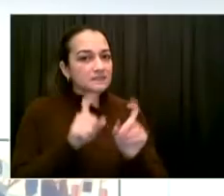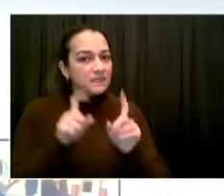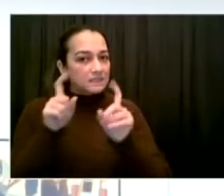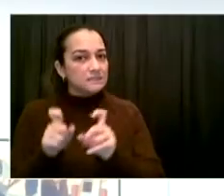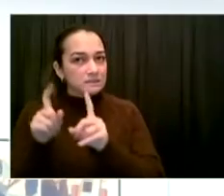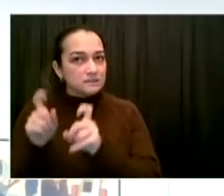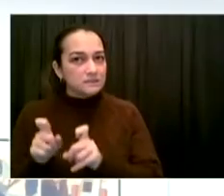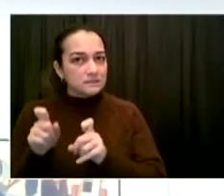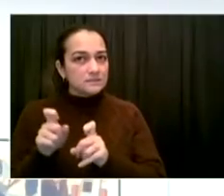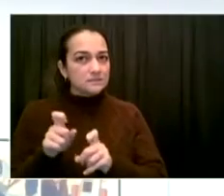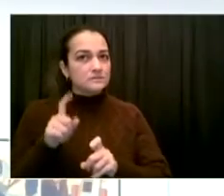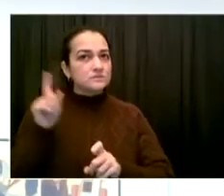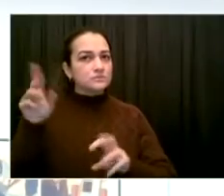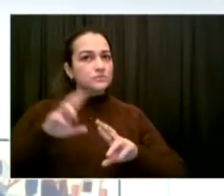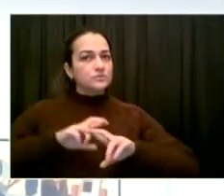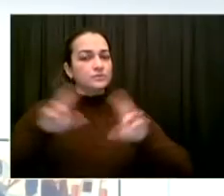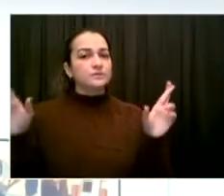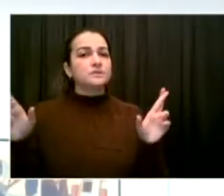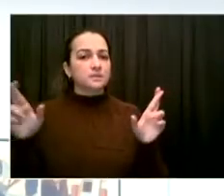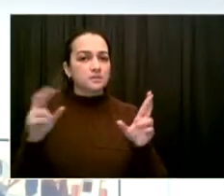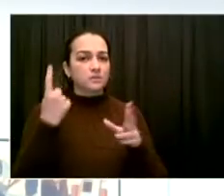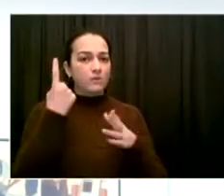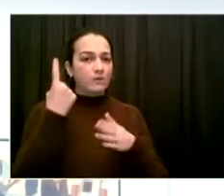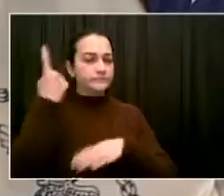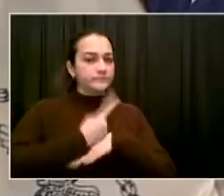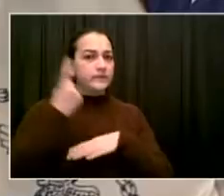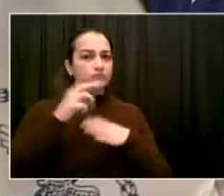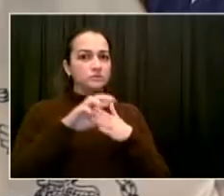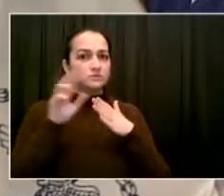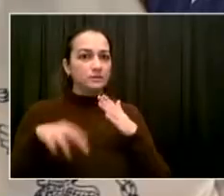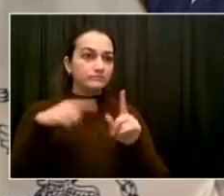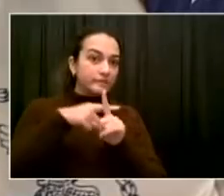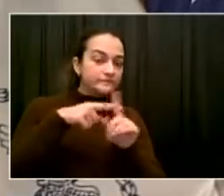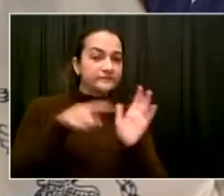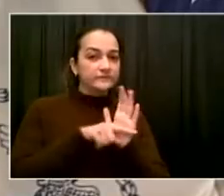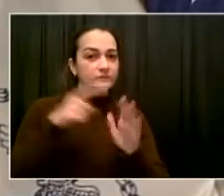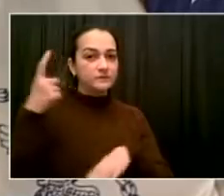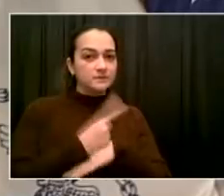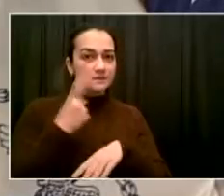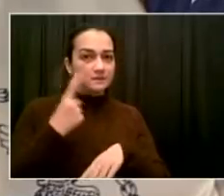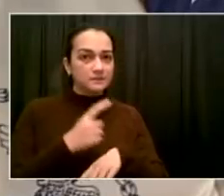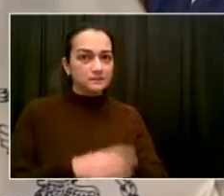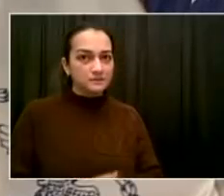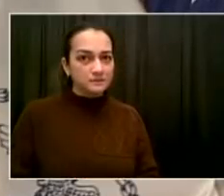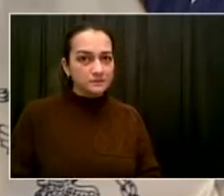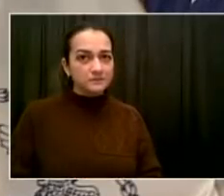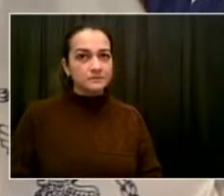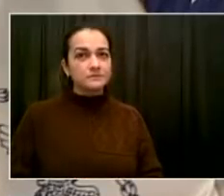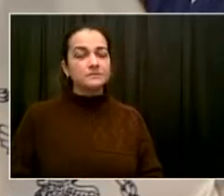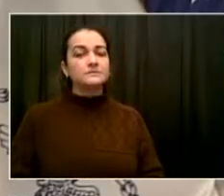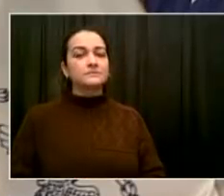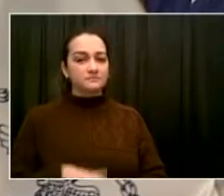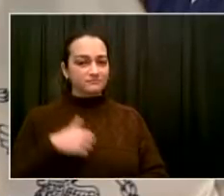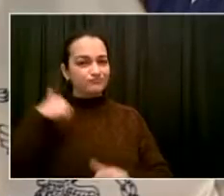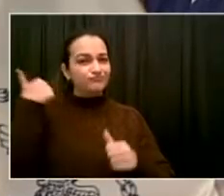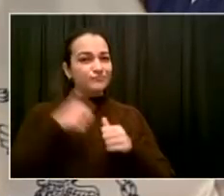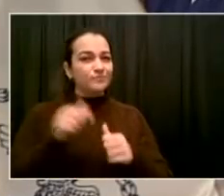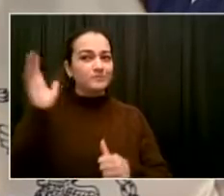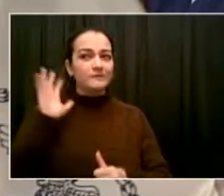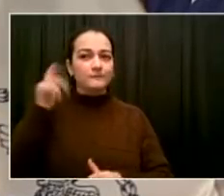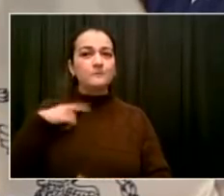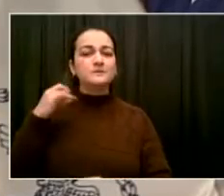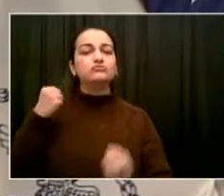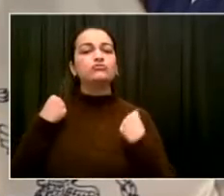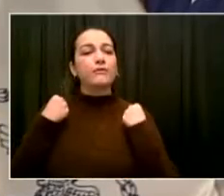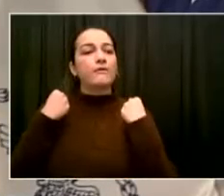out. The New York National Guard members were there to staff them. And today I just called the New York State hotline that used to help you find and book those tests, and that's